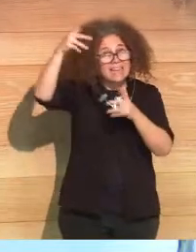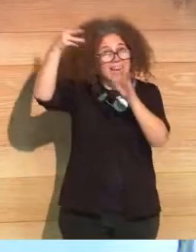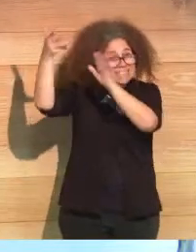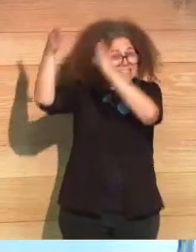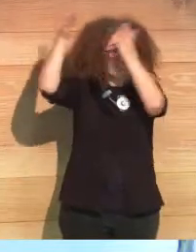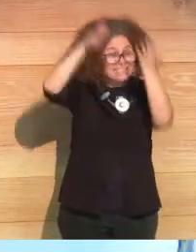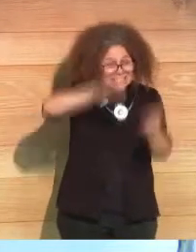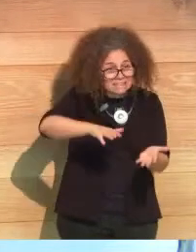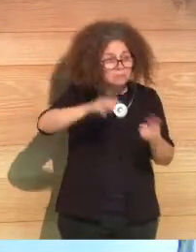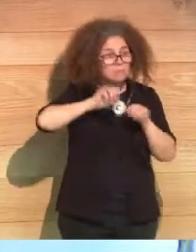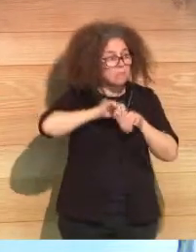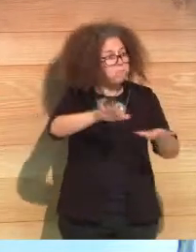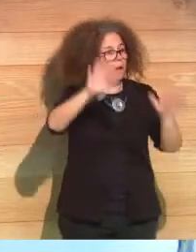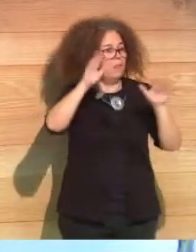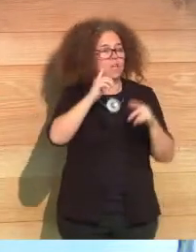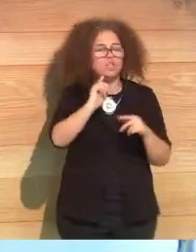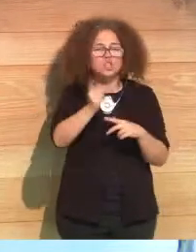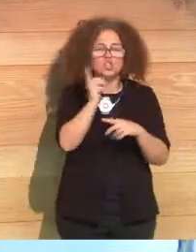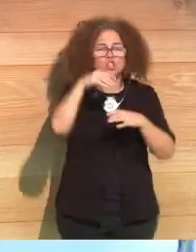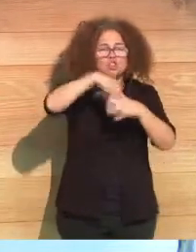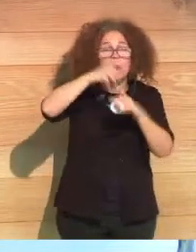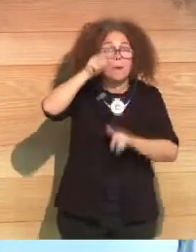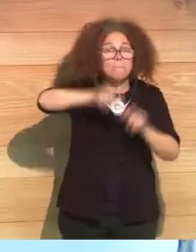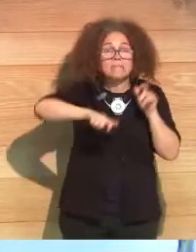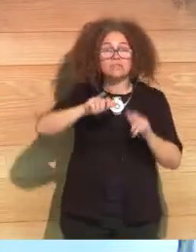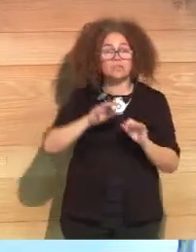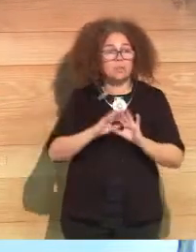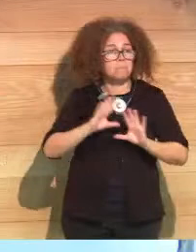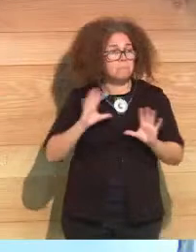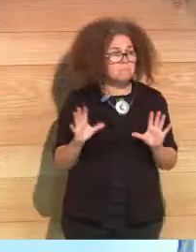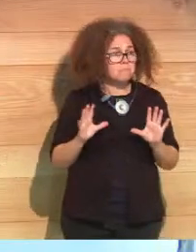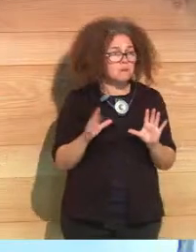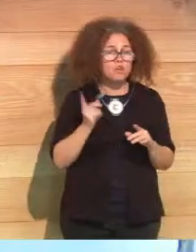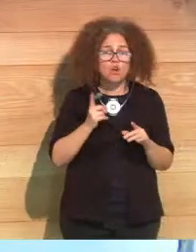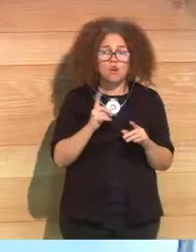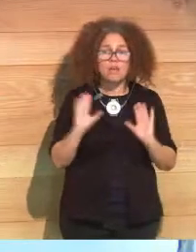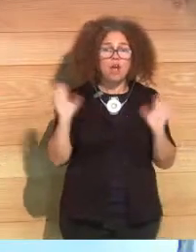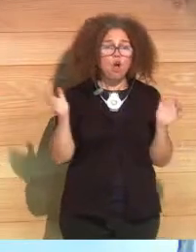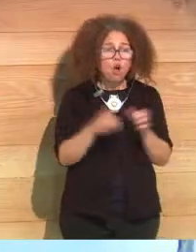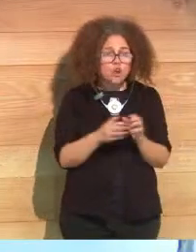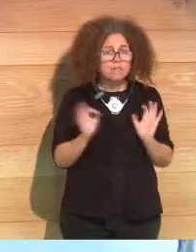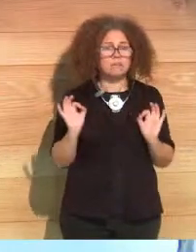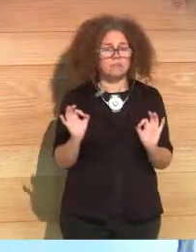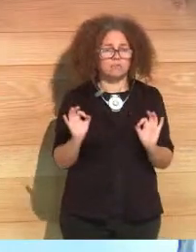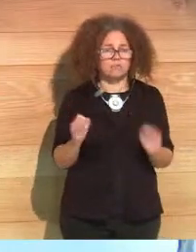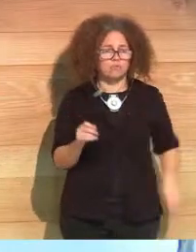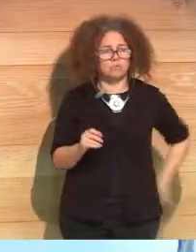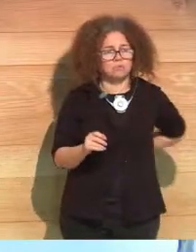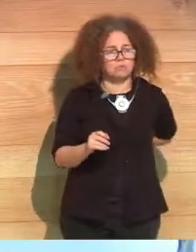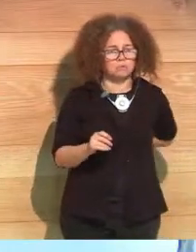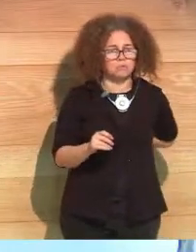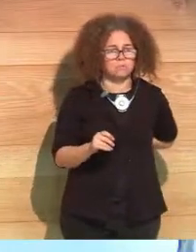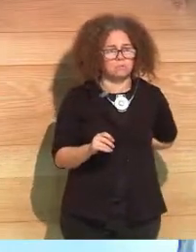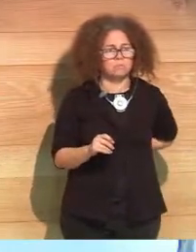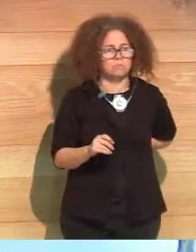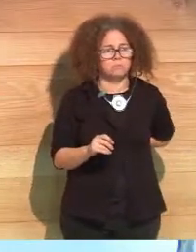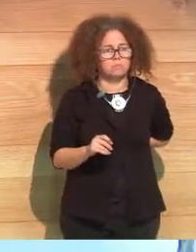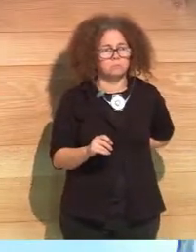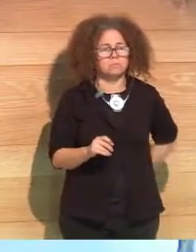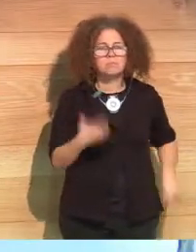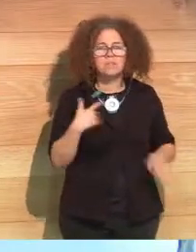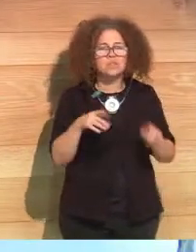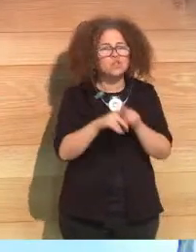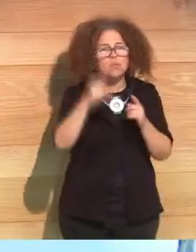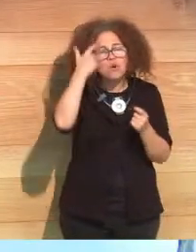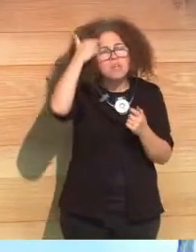about the individual, but it's more as a collective, and furthermore about ideas and about a way to look at